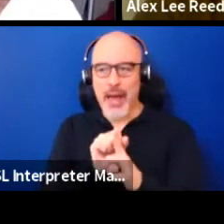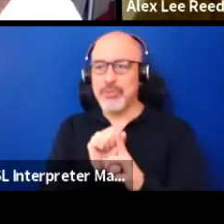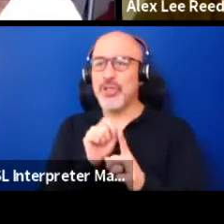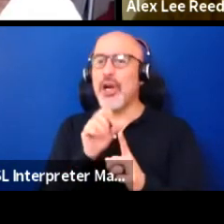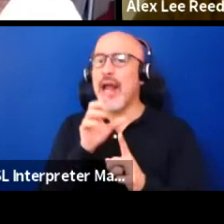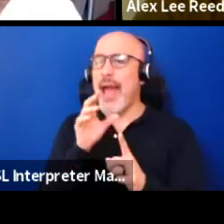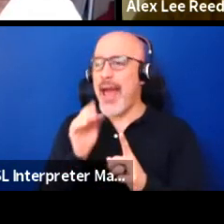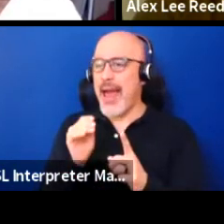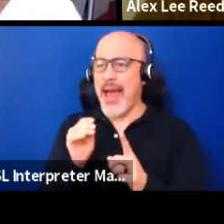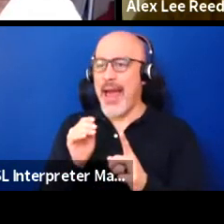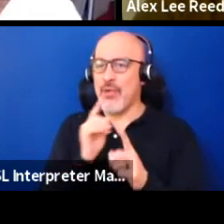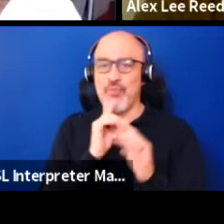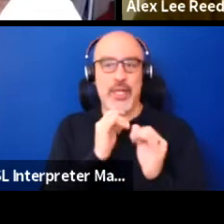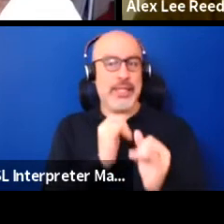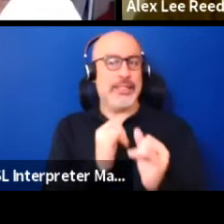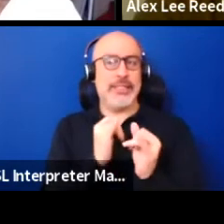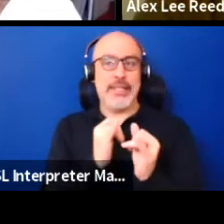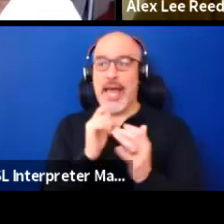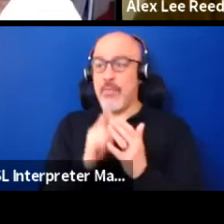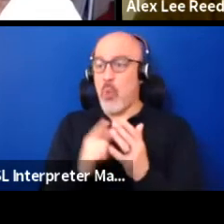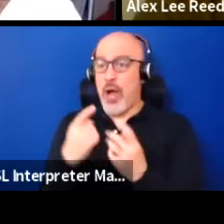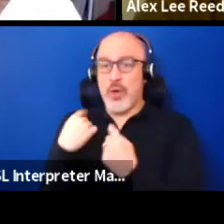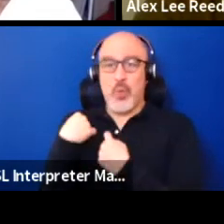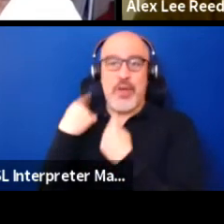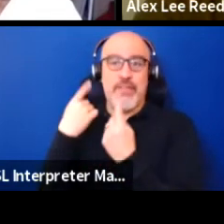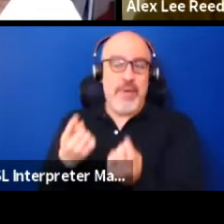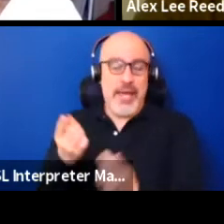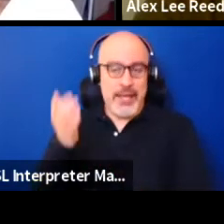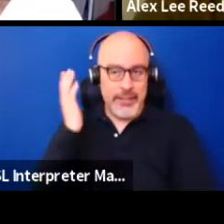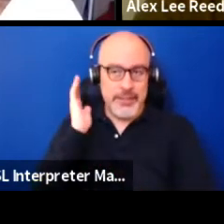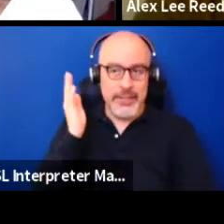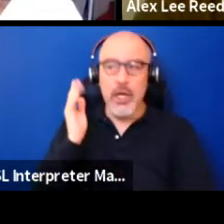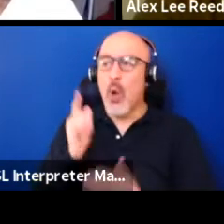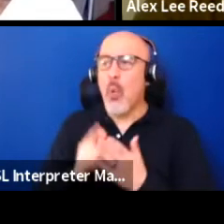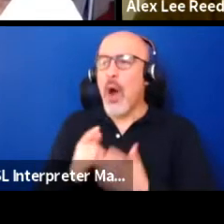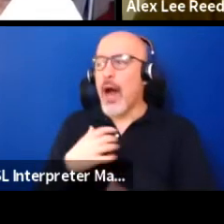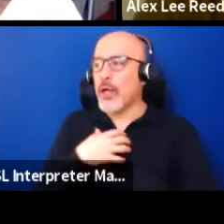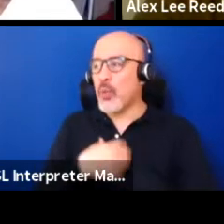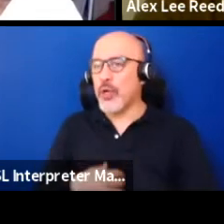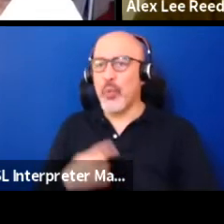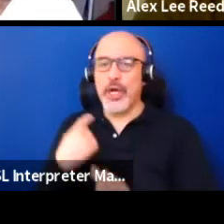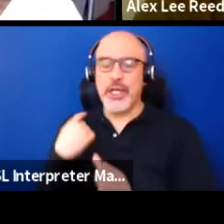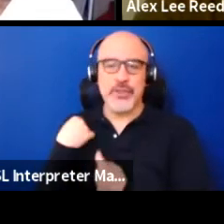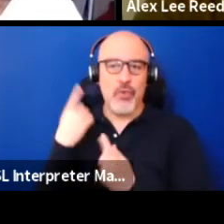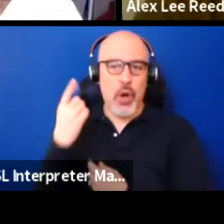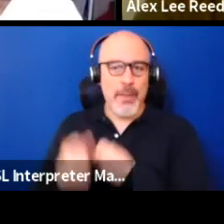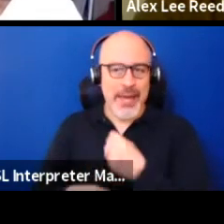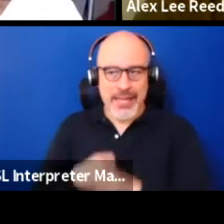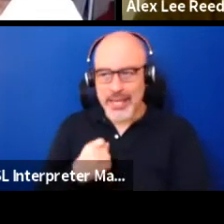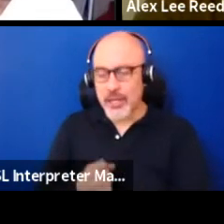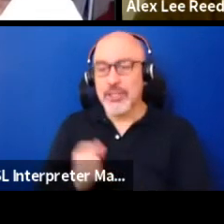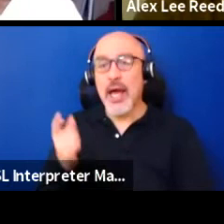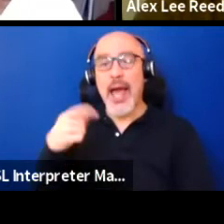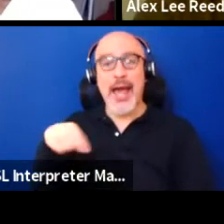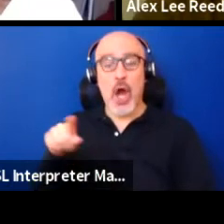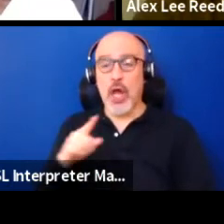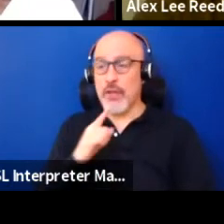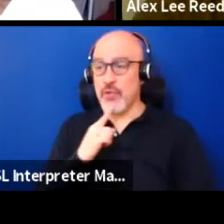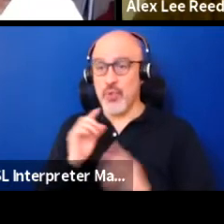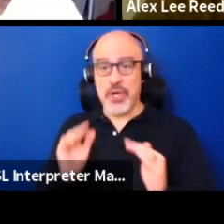have spoke about over the years and what we have wished for over the years. And you guys stepped forward